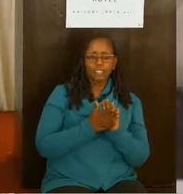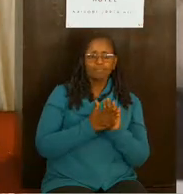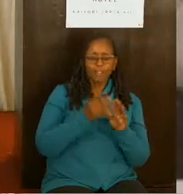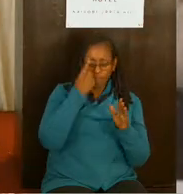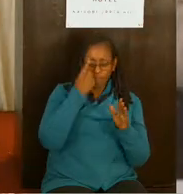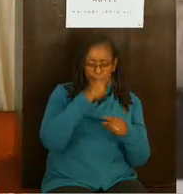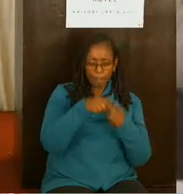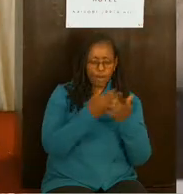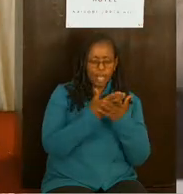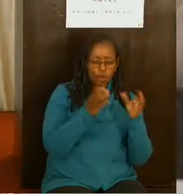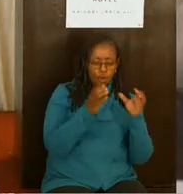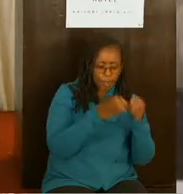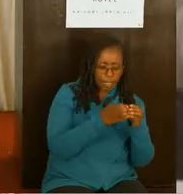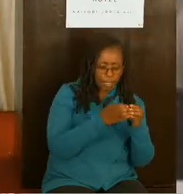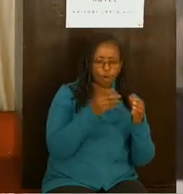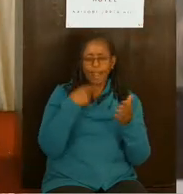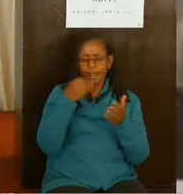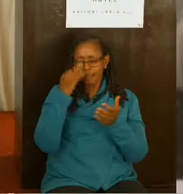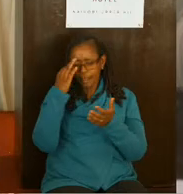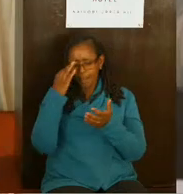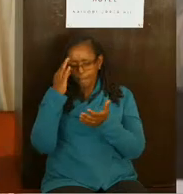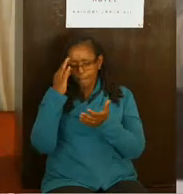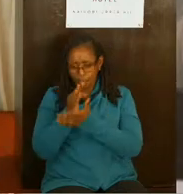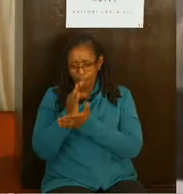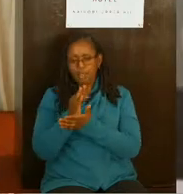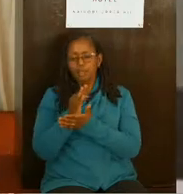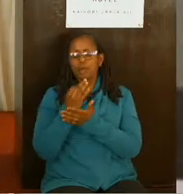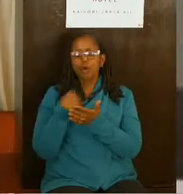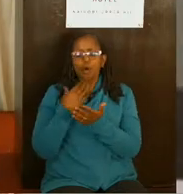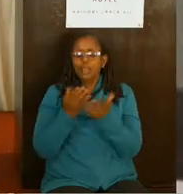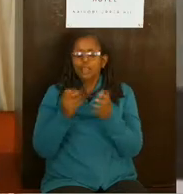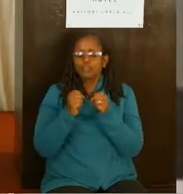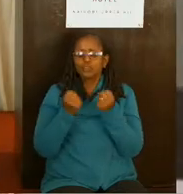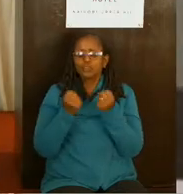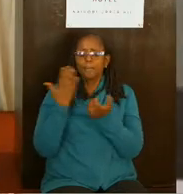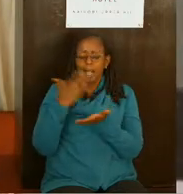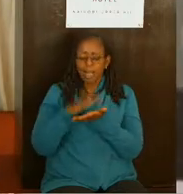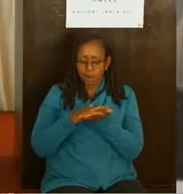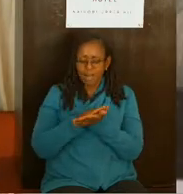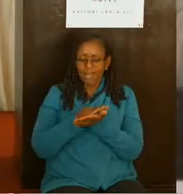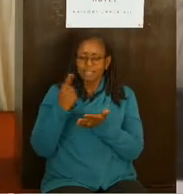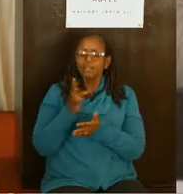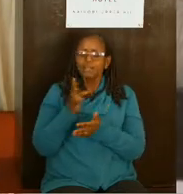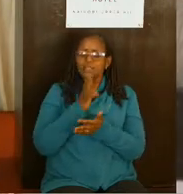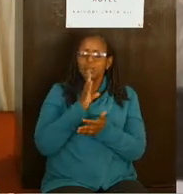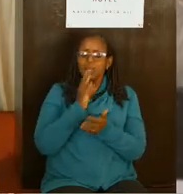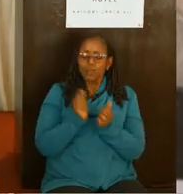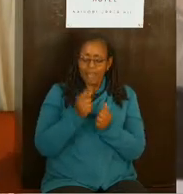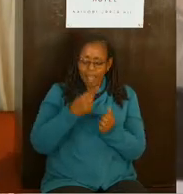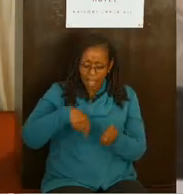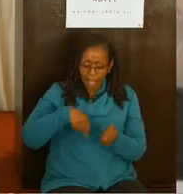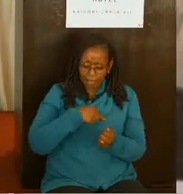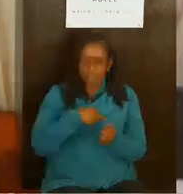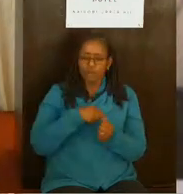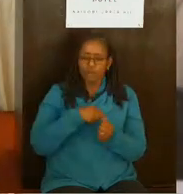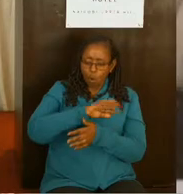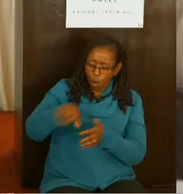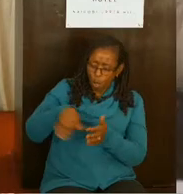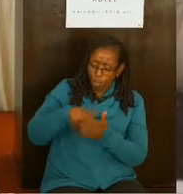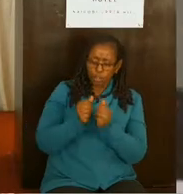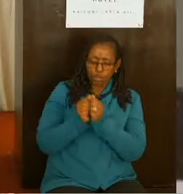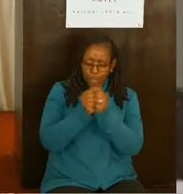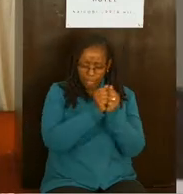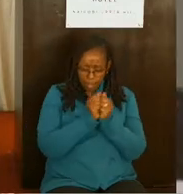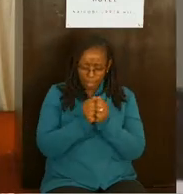any socio-cultural backgrounds that we come from and he addresses us collectively in the Holy Quran and that